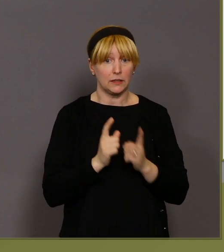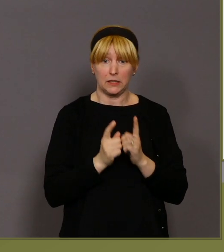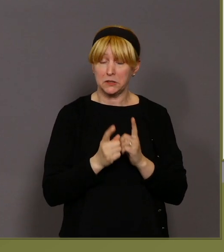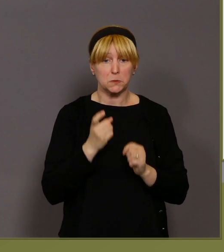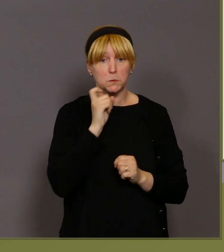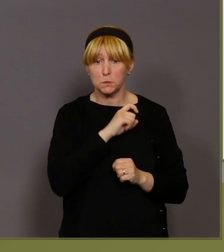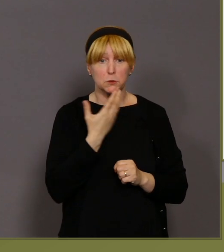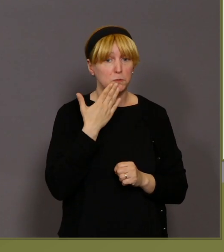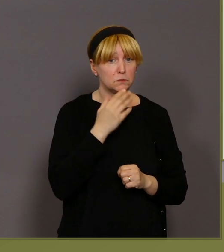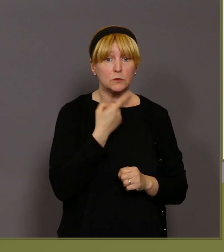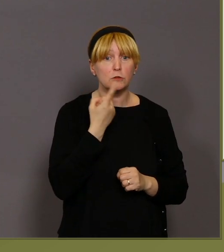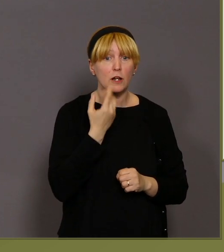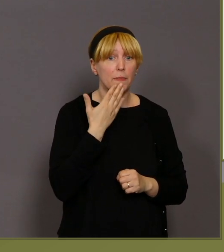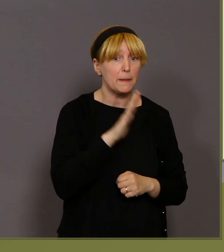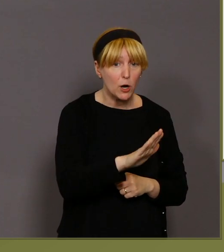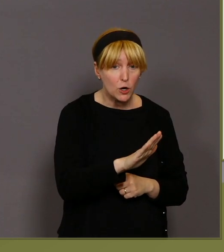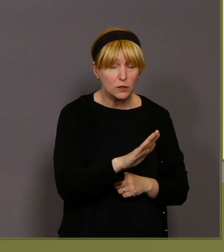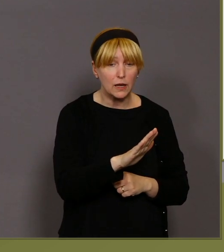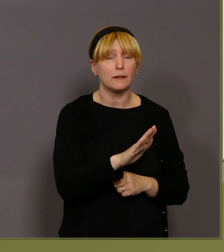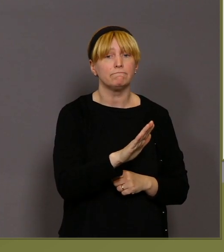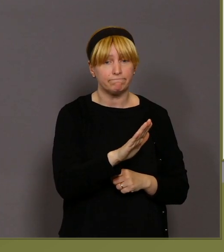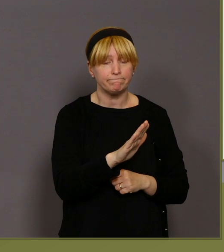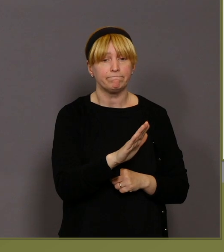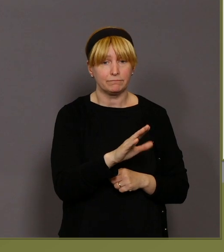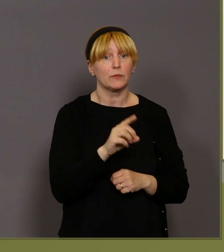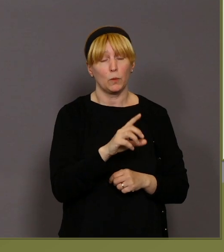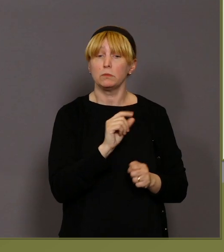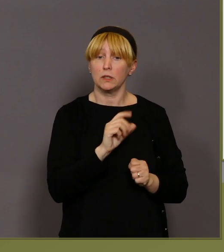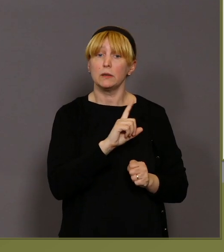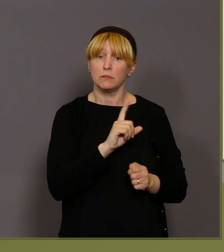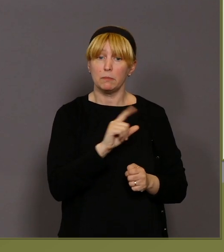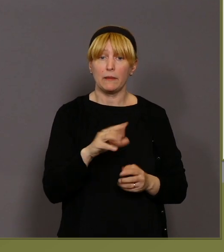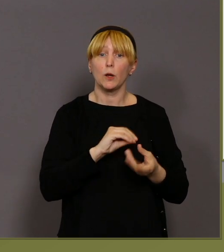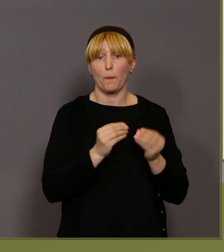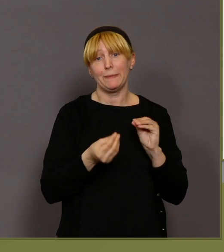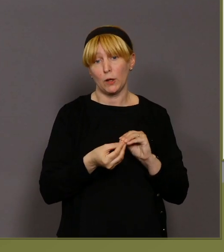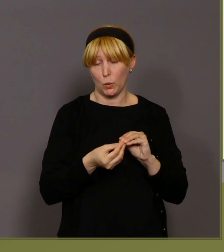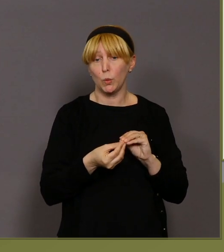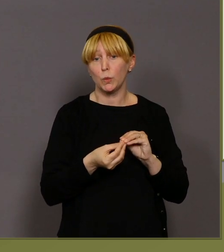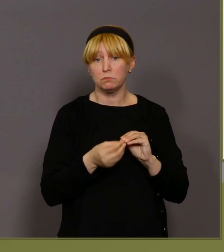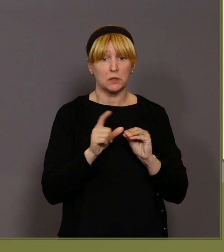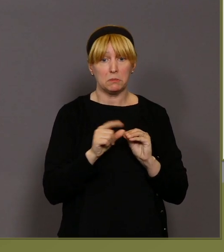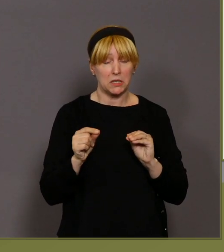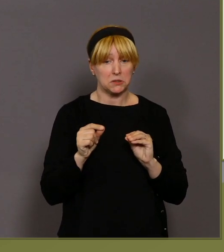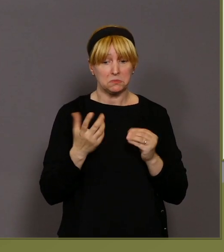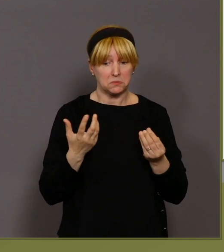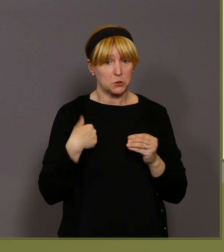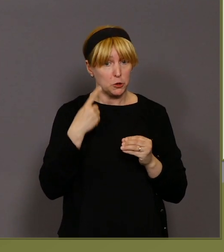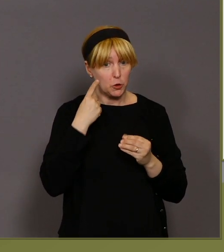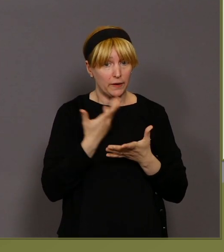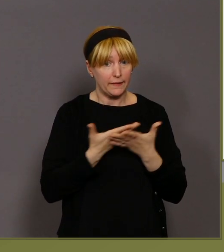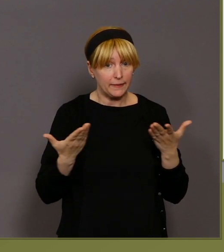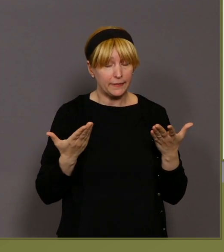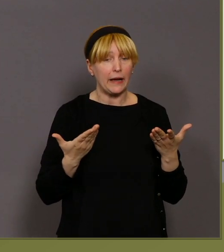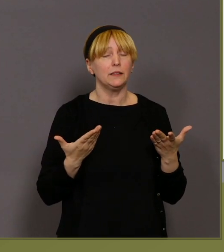speak. And oftentimes it actually occurs together. People who don't hear have